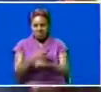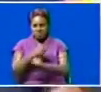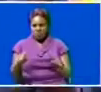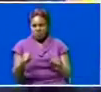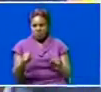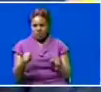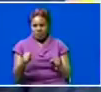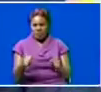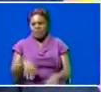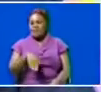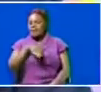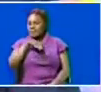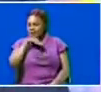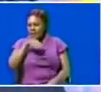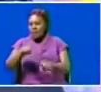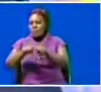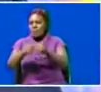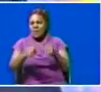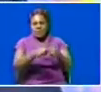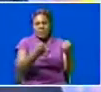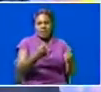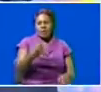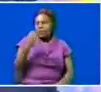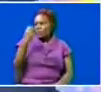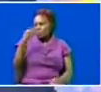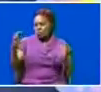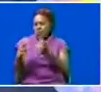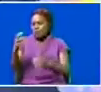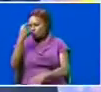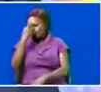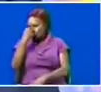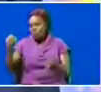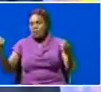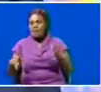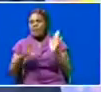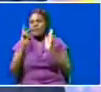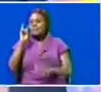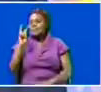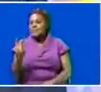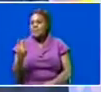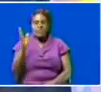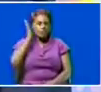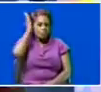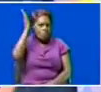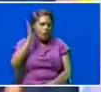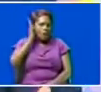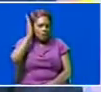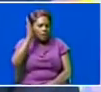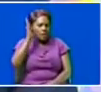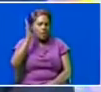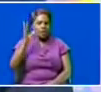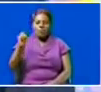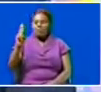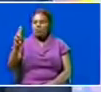the coming of Raila has spoiled the party for William Ruto. And it's very clear, you can see. Aden Duale, Murkomen, and others